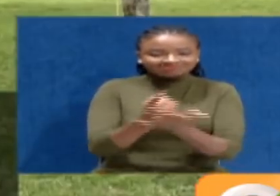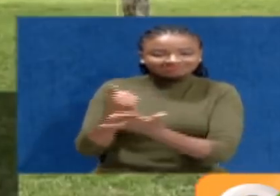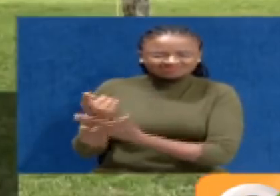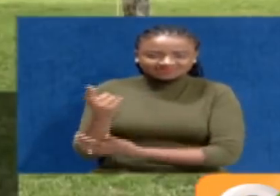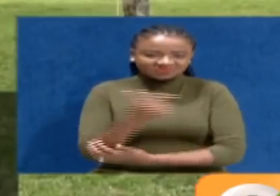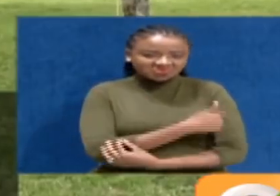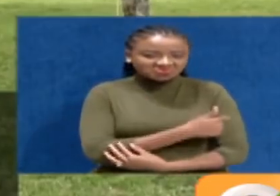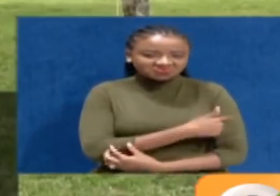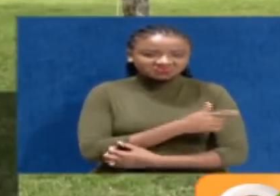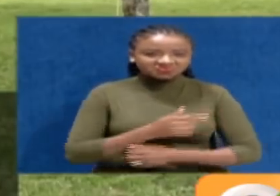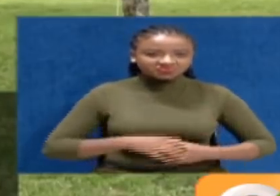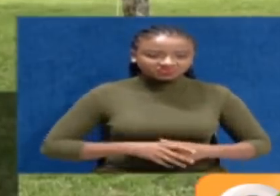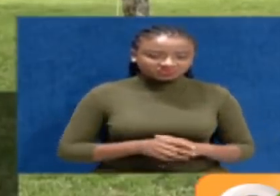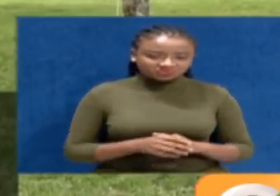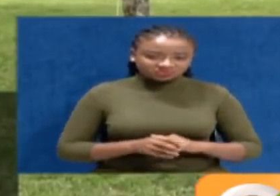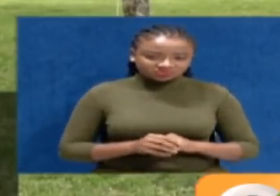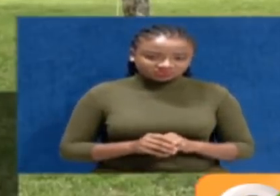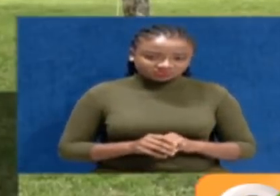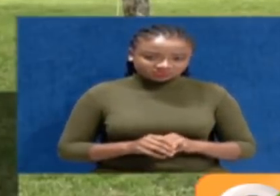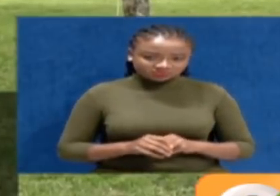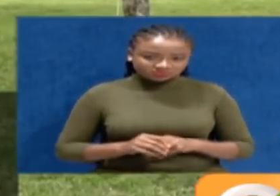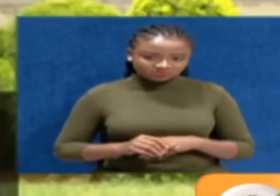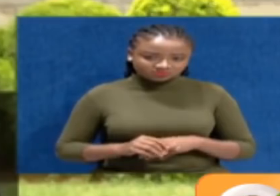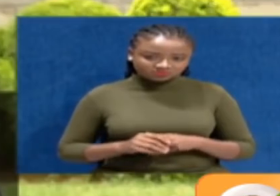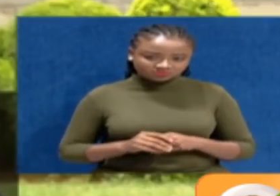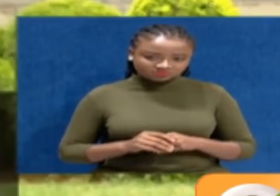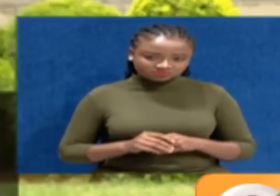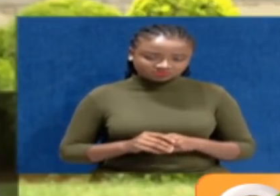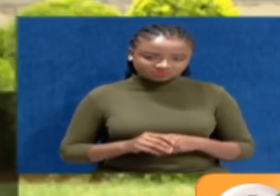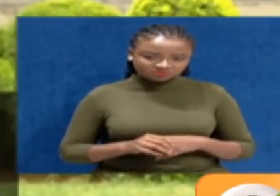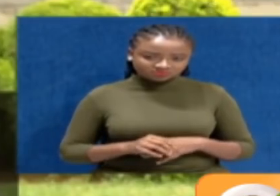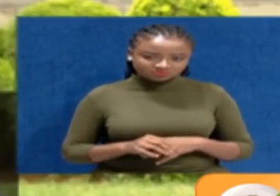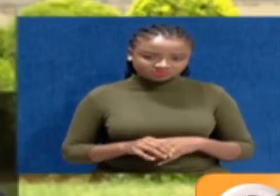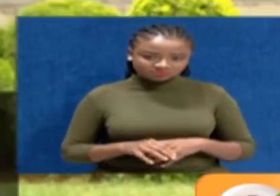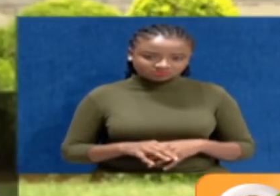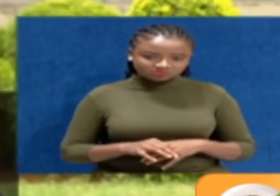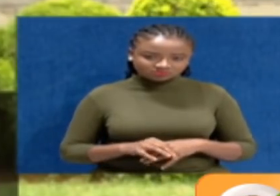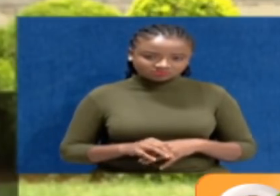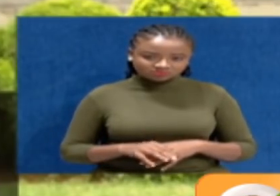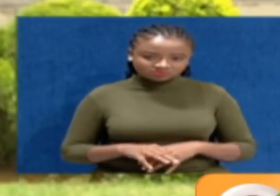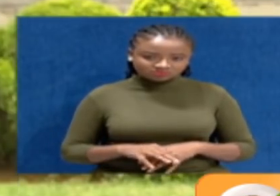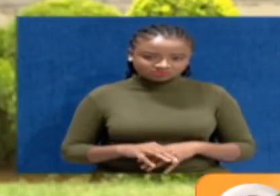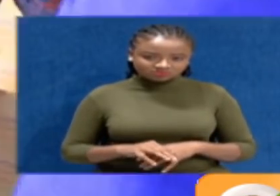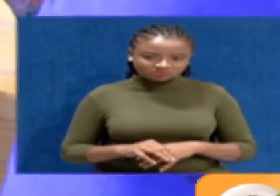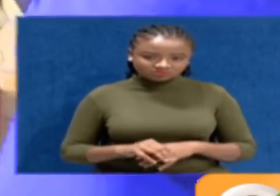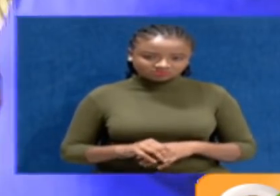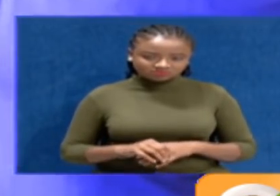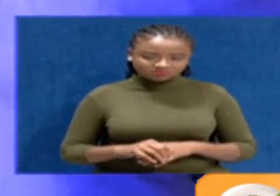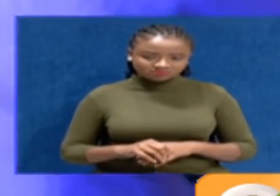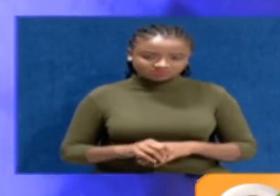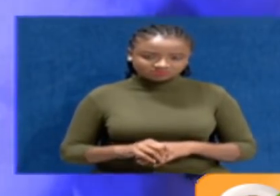ambaye watu ambaye wangekuja kutibiwa na kuondoka haraka, hawa wanakaa kwa vitanda kwa muda